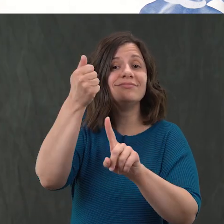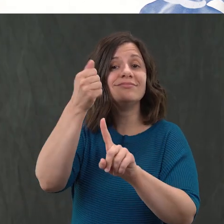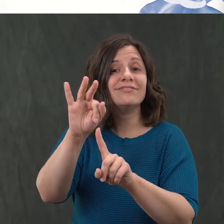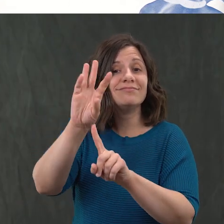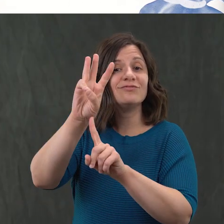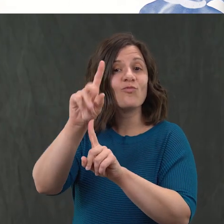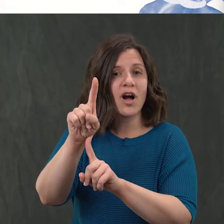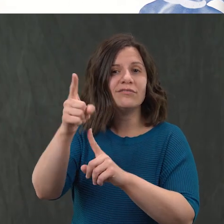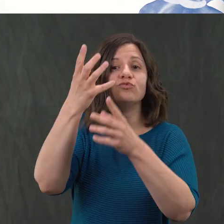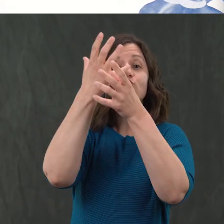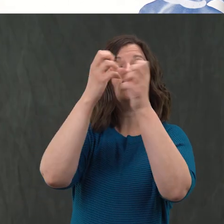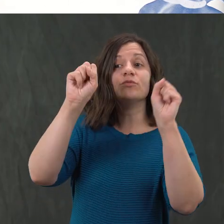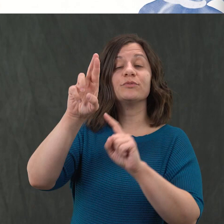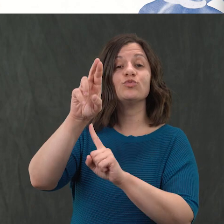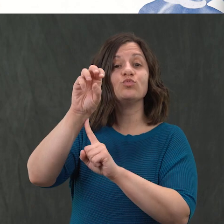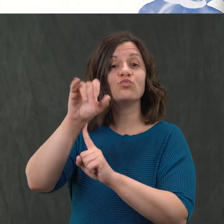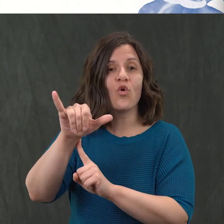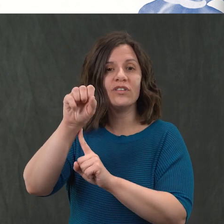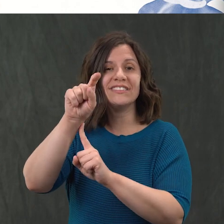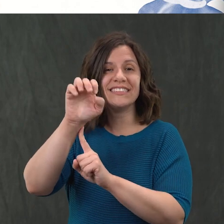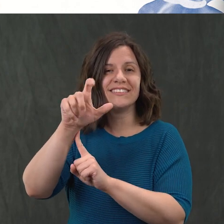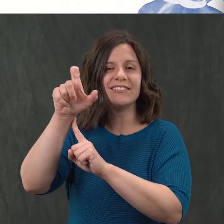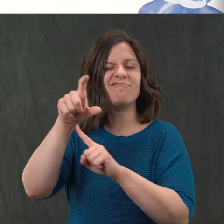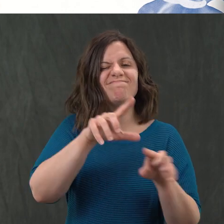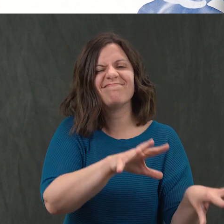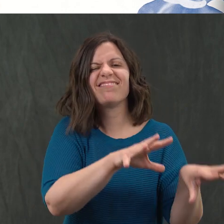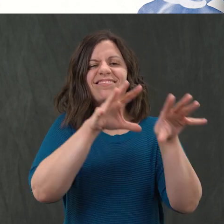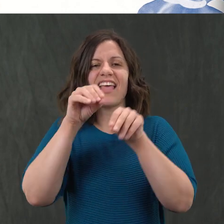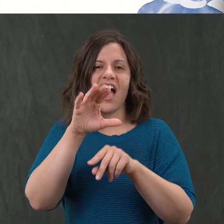1961, Superintendent Roy Stell left CSDB,